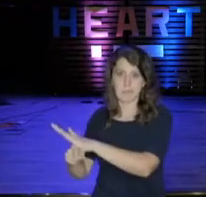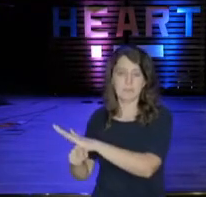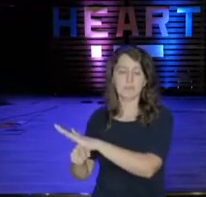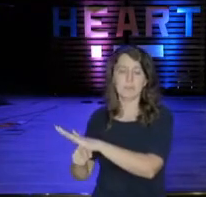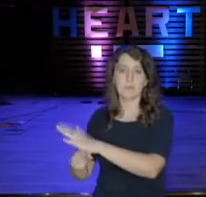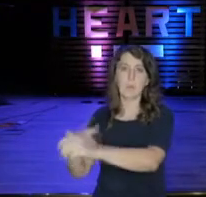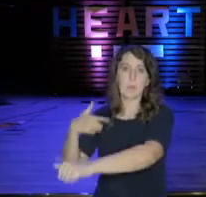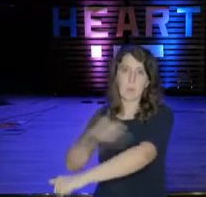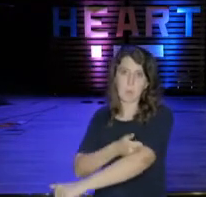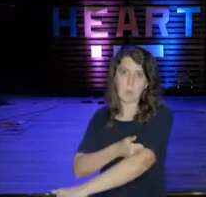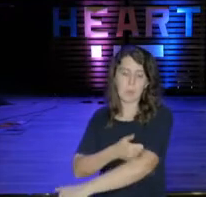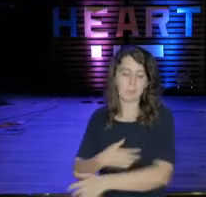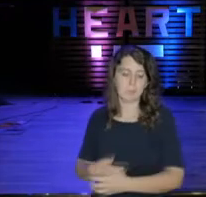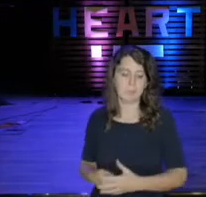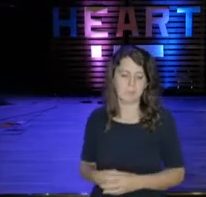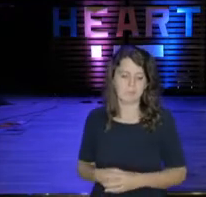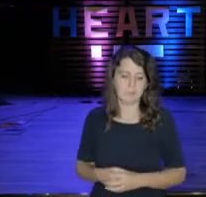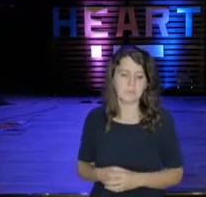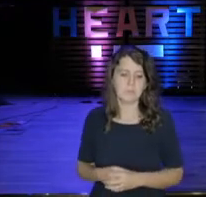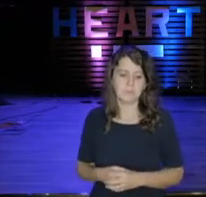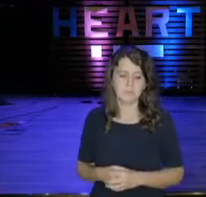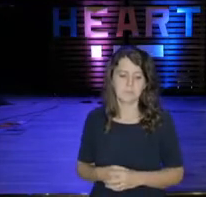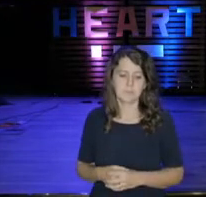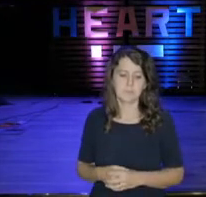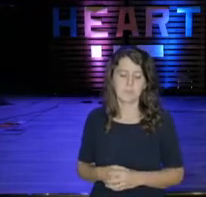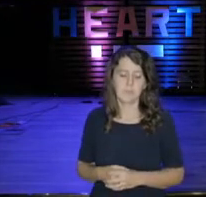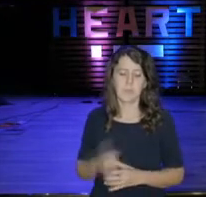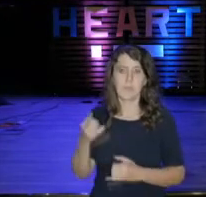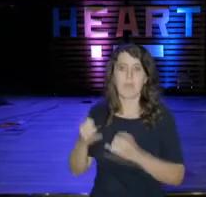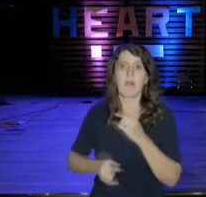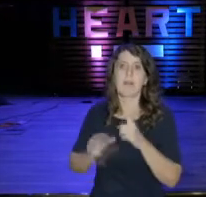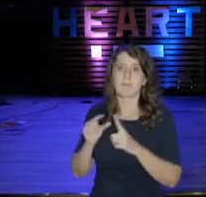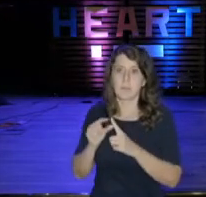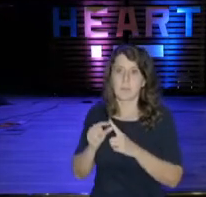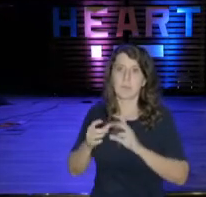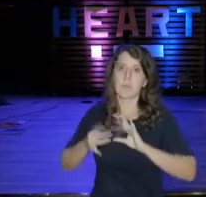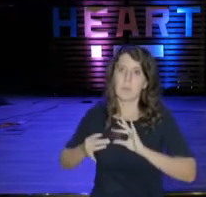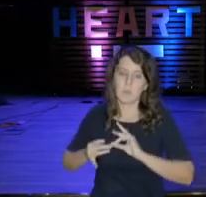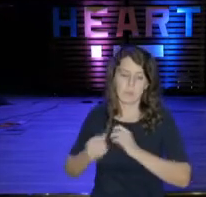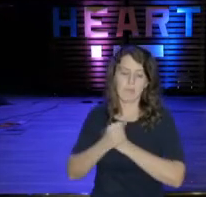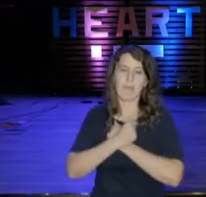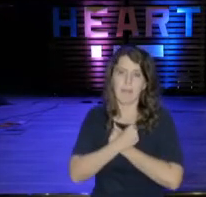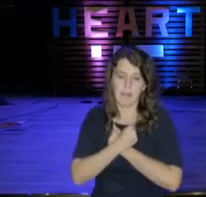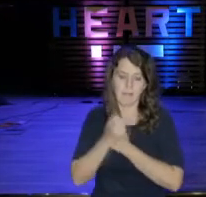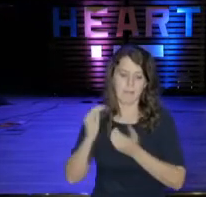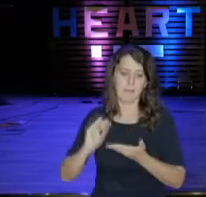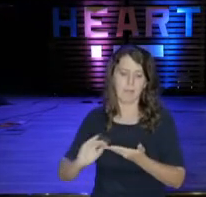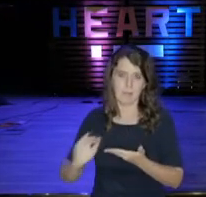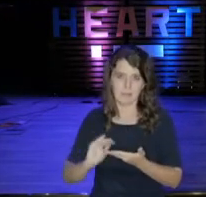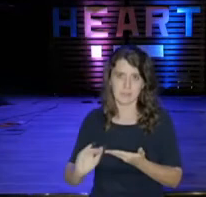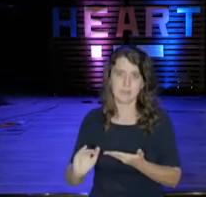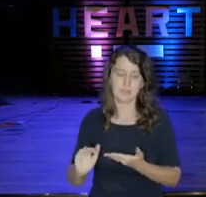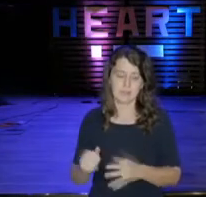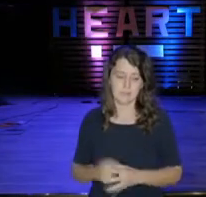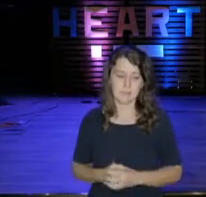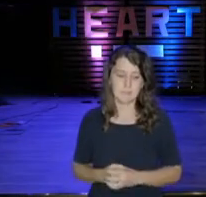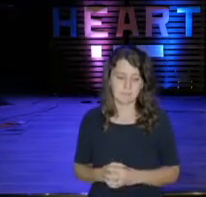lethal injection. And her final words spoke of love and forgiveness.